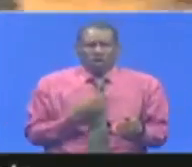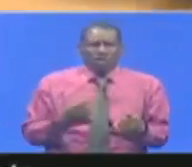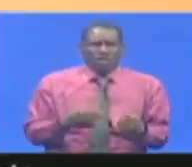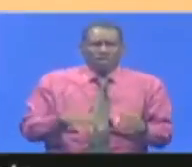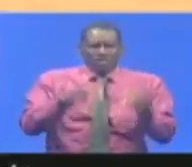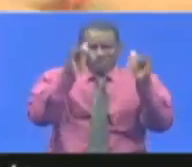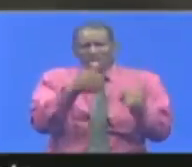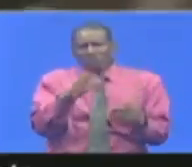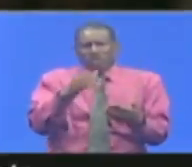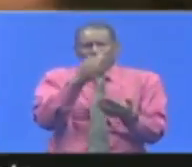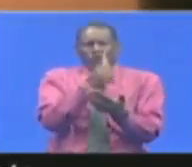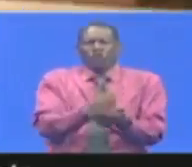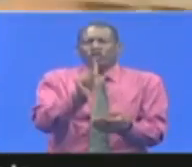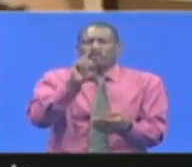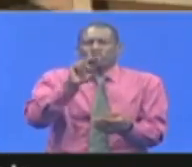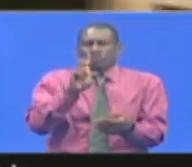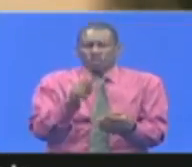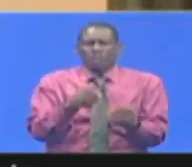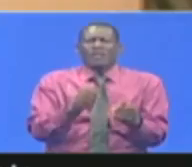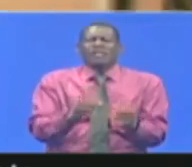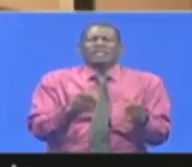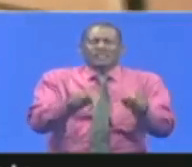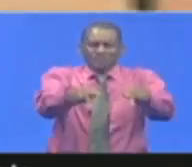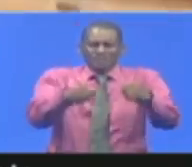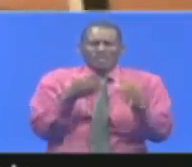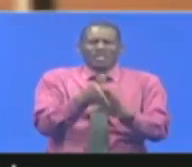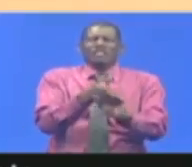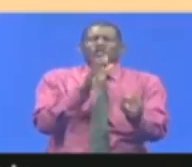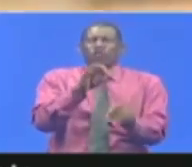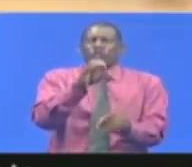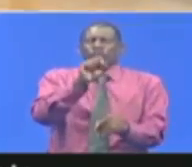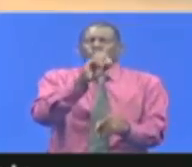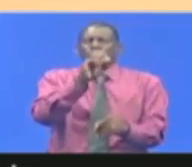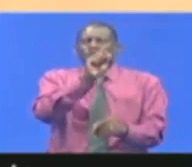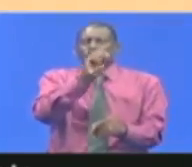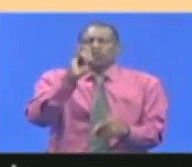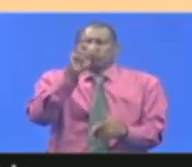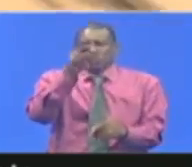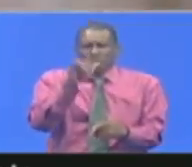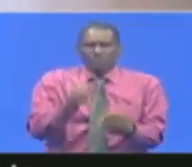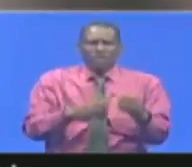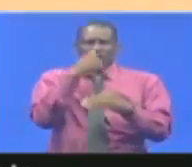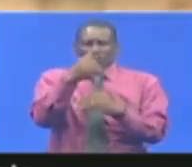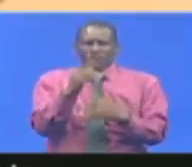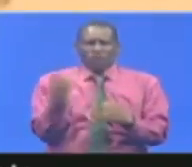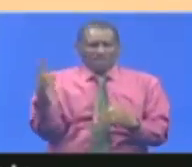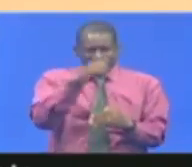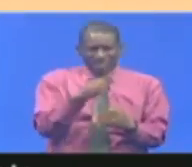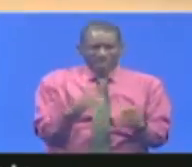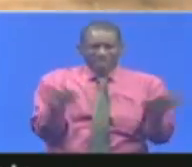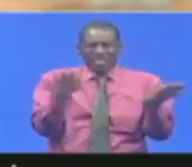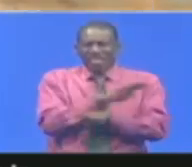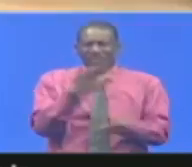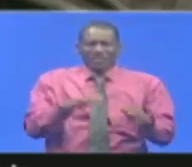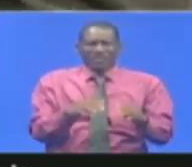outside NUT offices demanding Sossion's resignation. And a day after this drama, the curtains have fallen